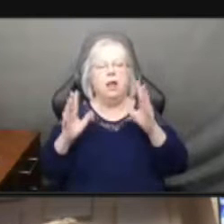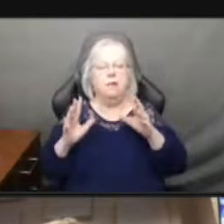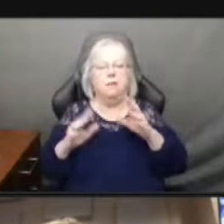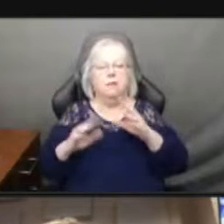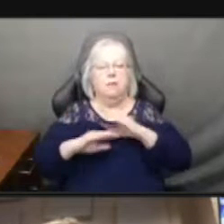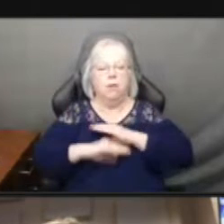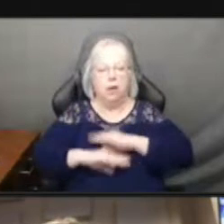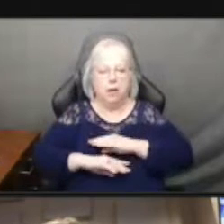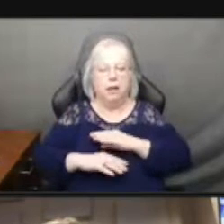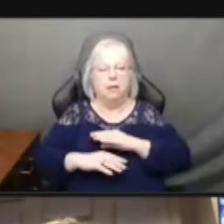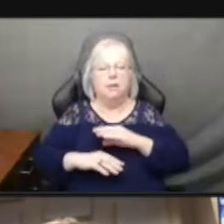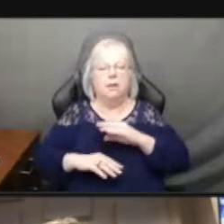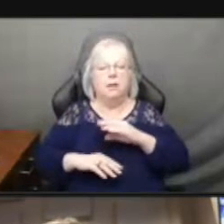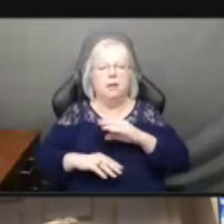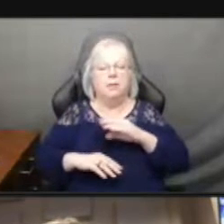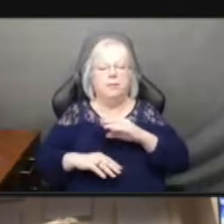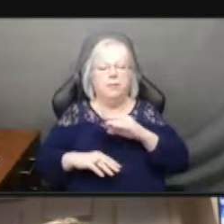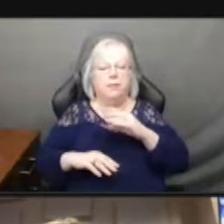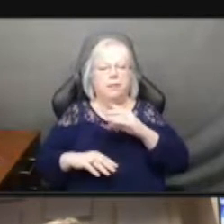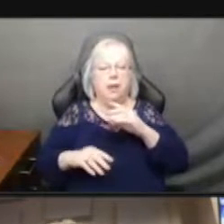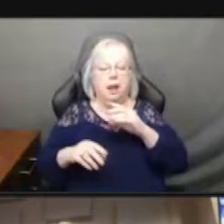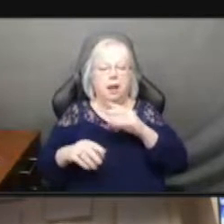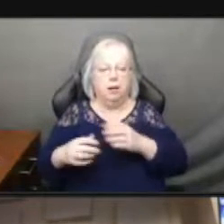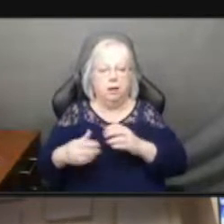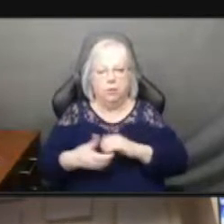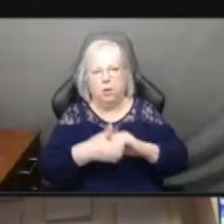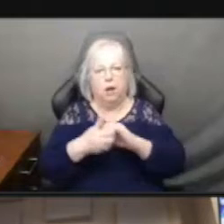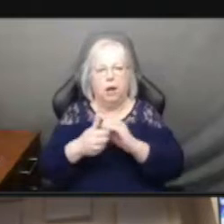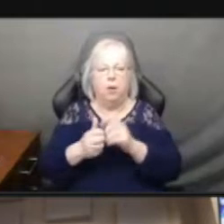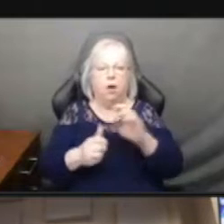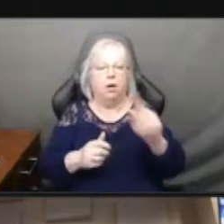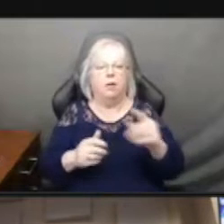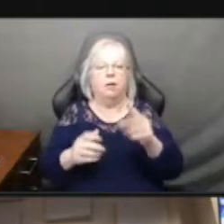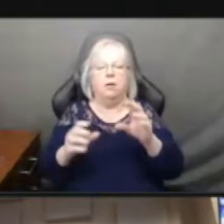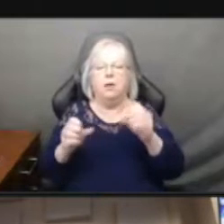Arkansas. Thank you so much. Let's give them a round of applause.